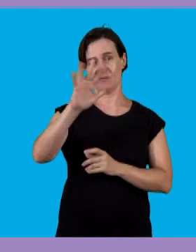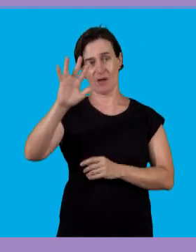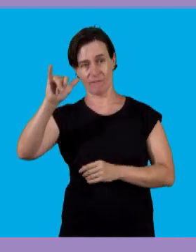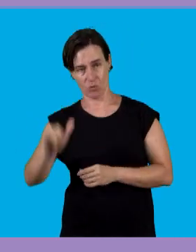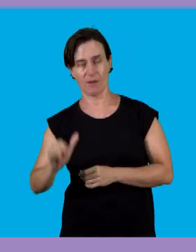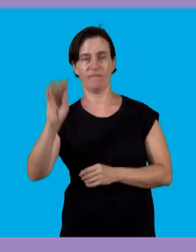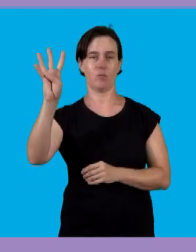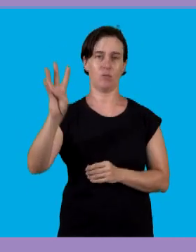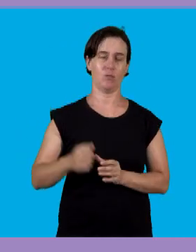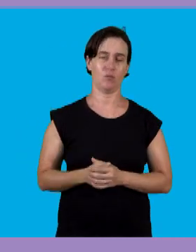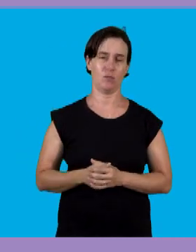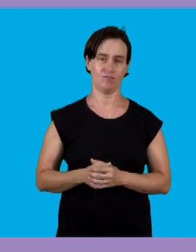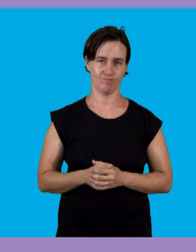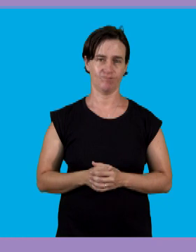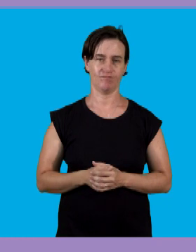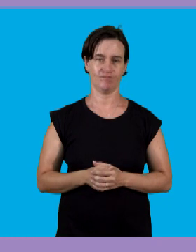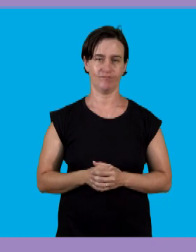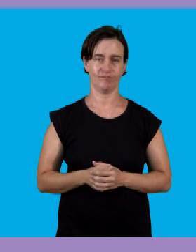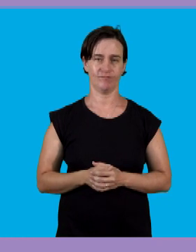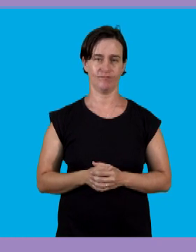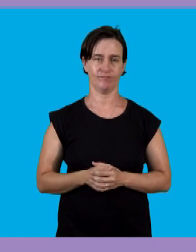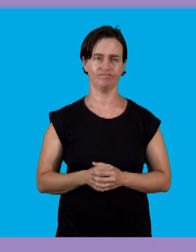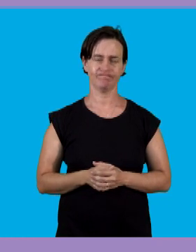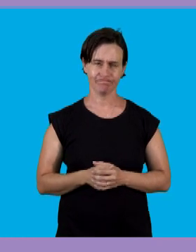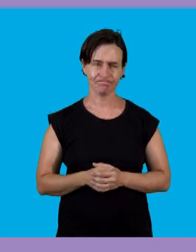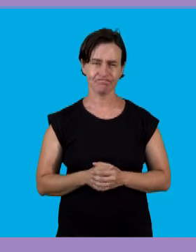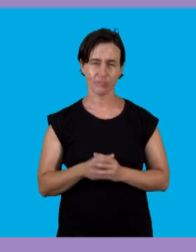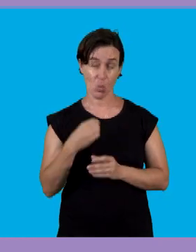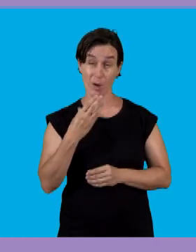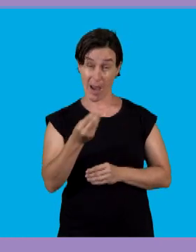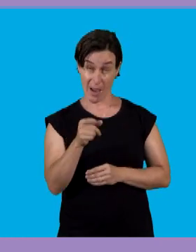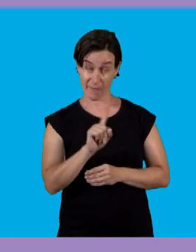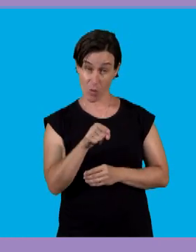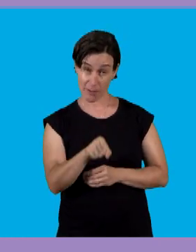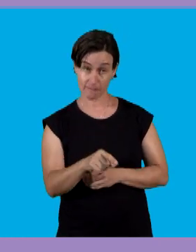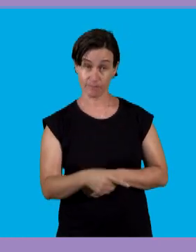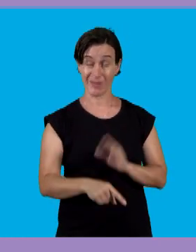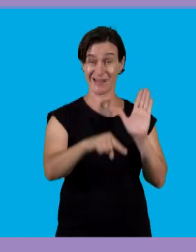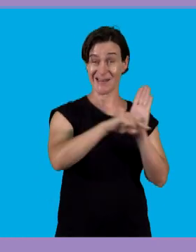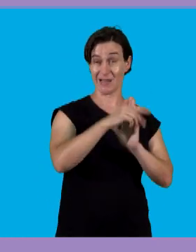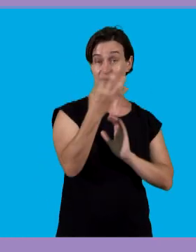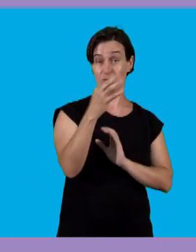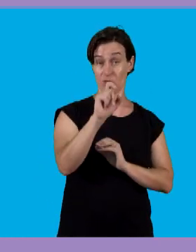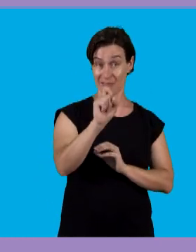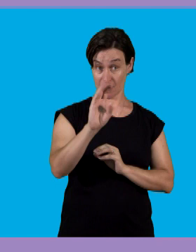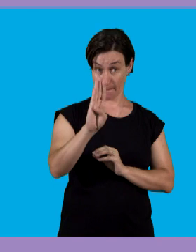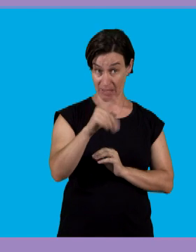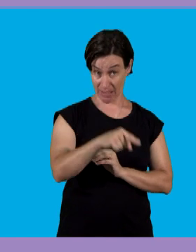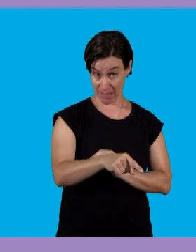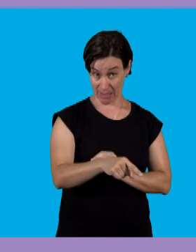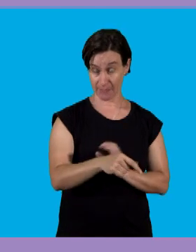negative 25y exponent 4. Then we also have the negative xb with